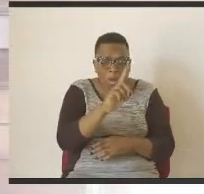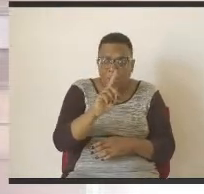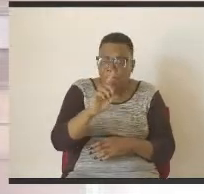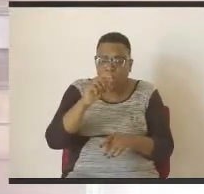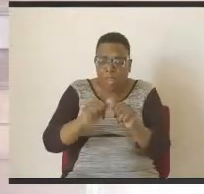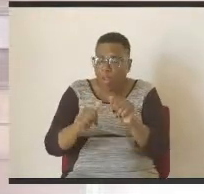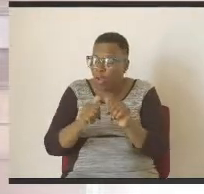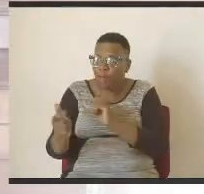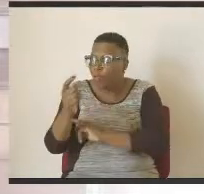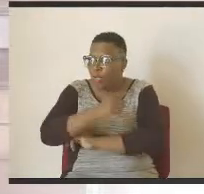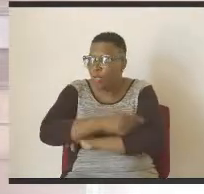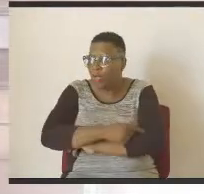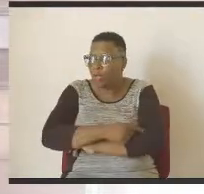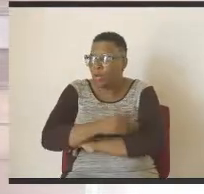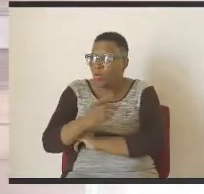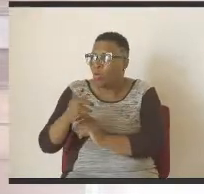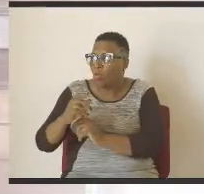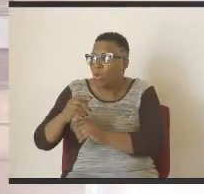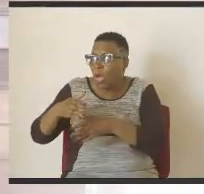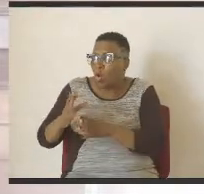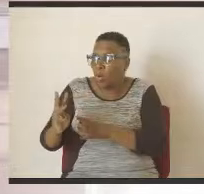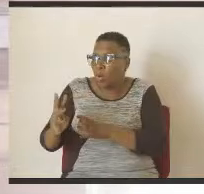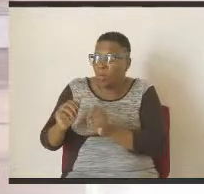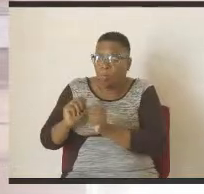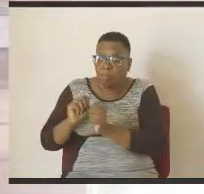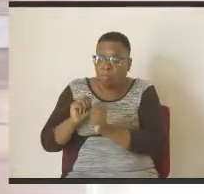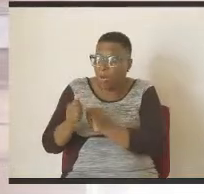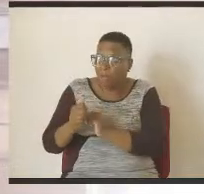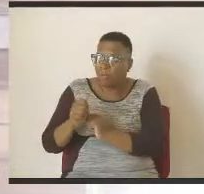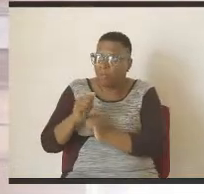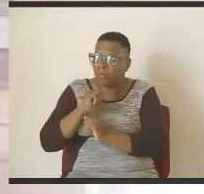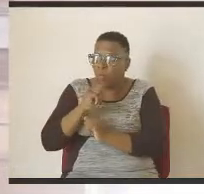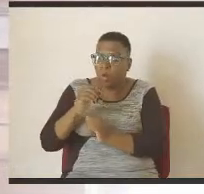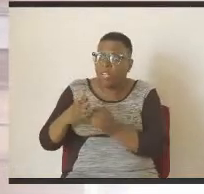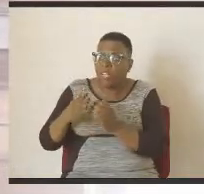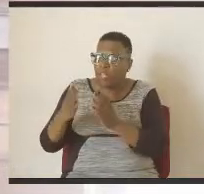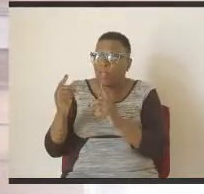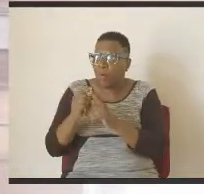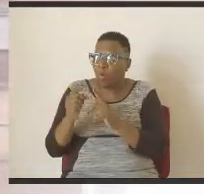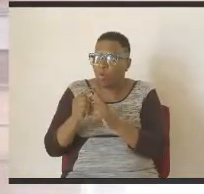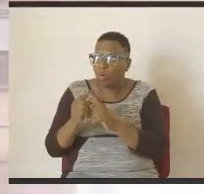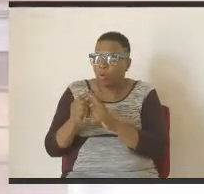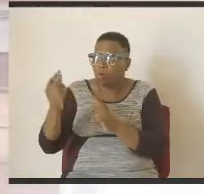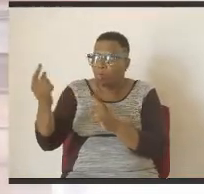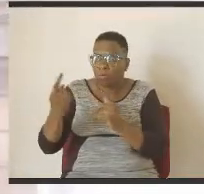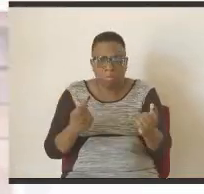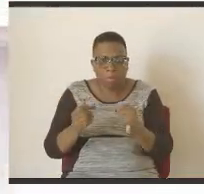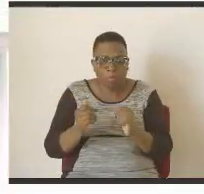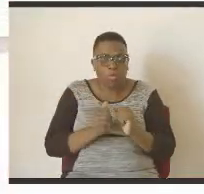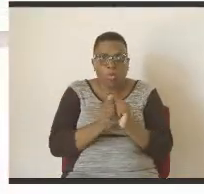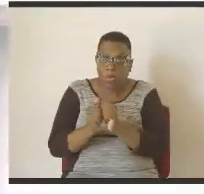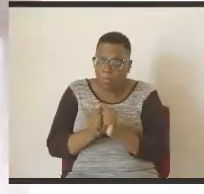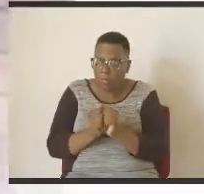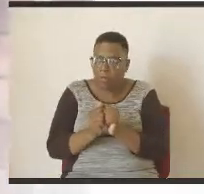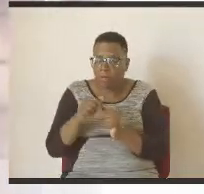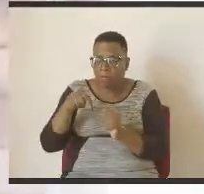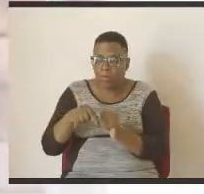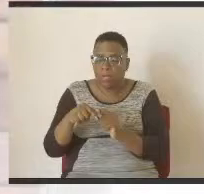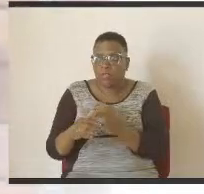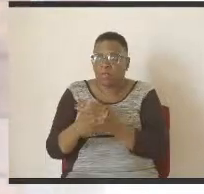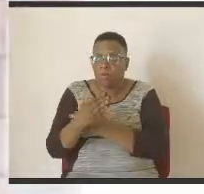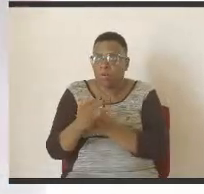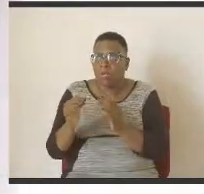day, that we let them pass and we don't give them a word. Gather them this morning. That's